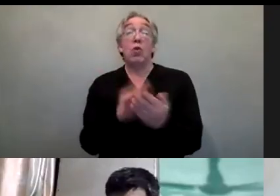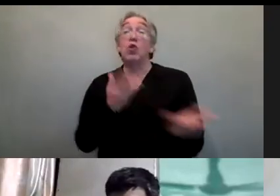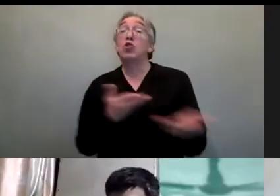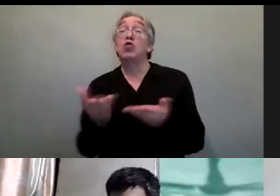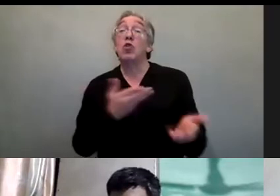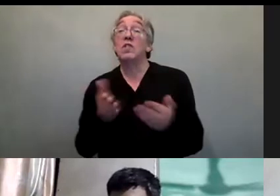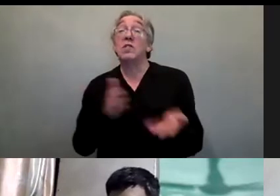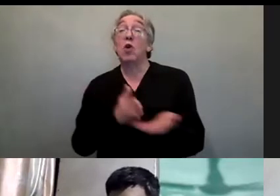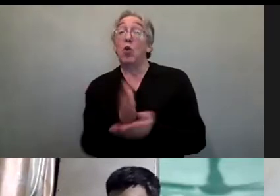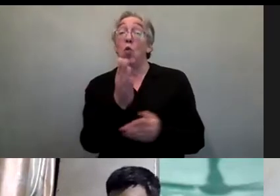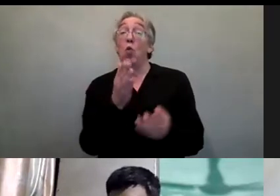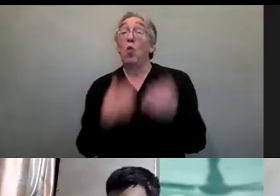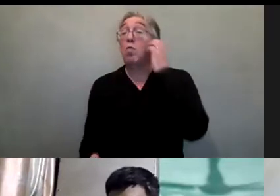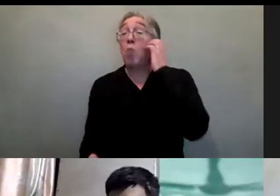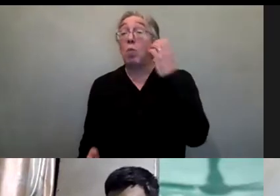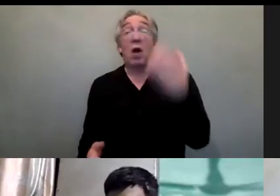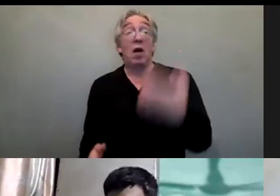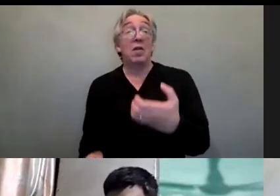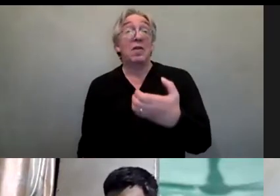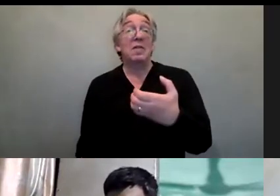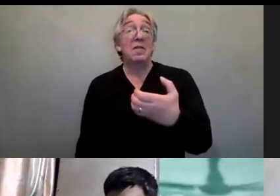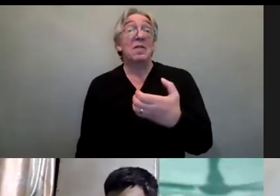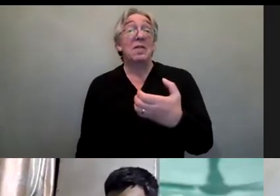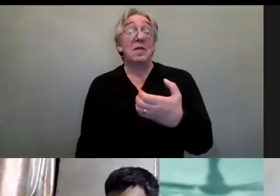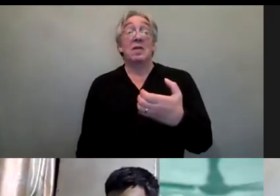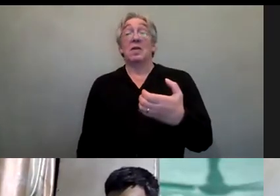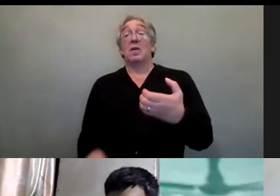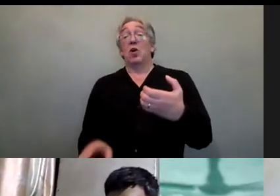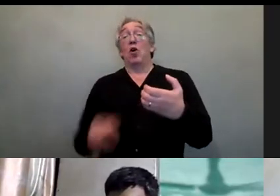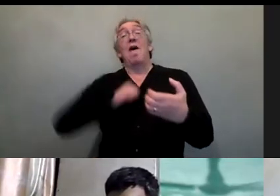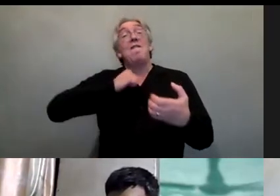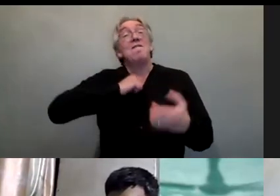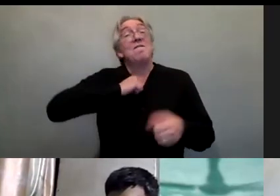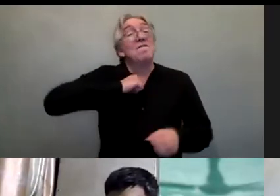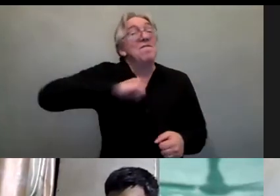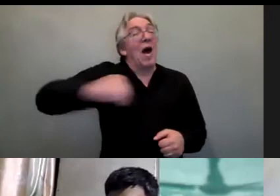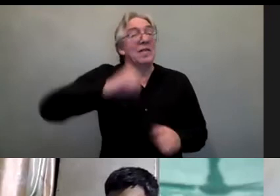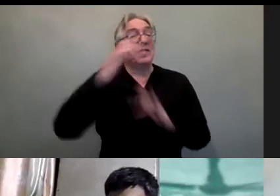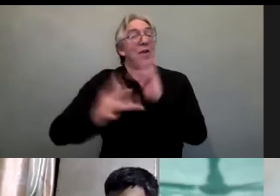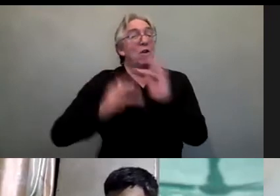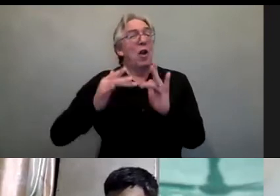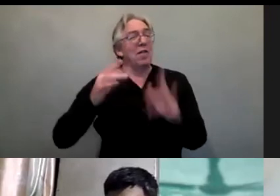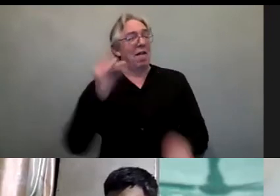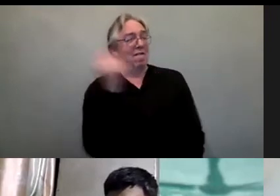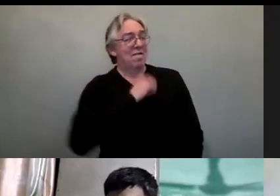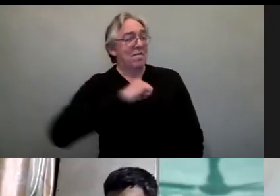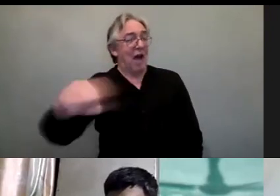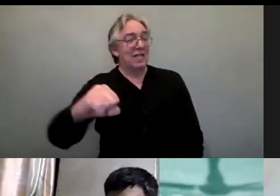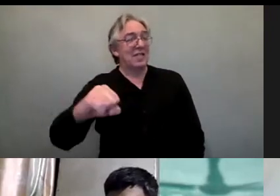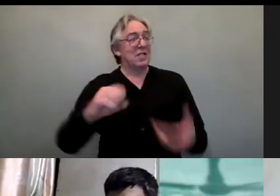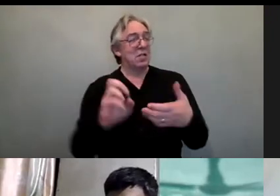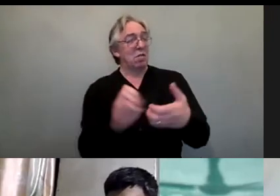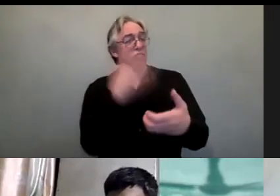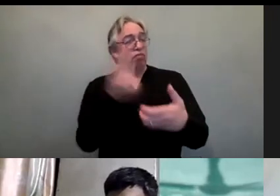sector offerings. There is level of direct assistance to offer technology